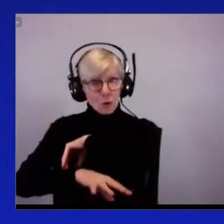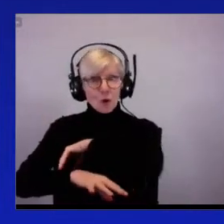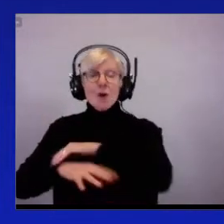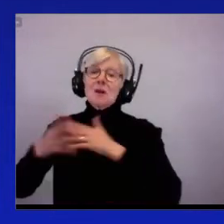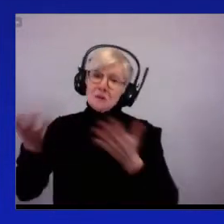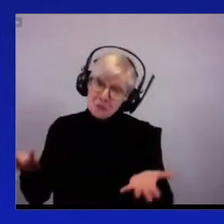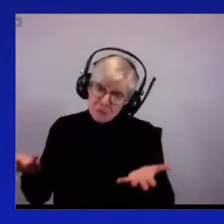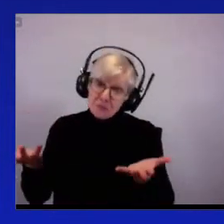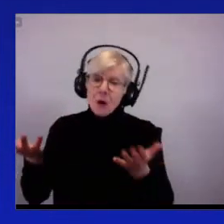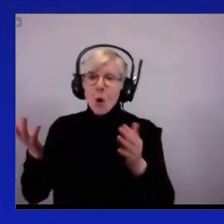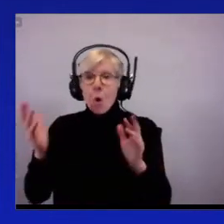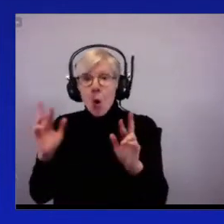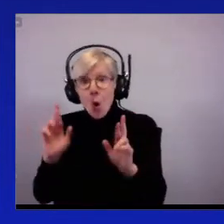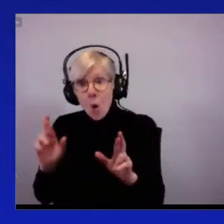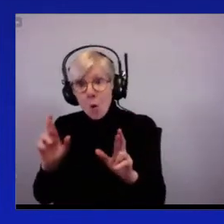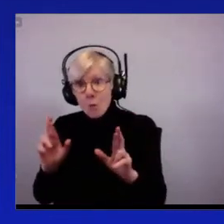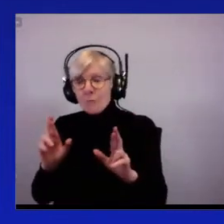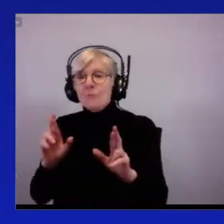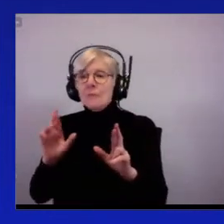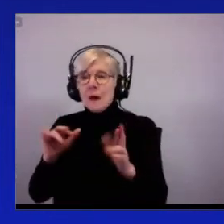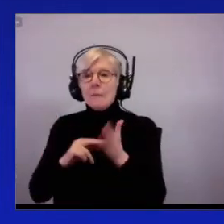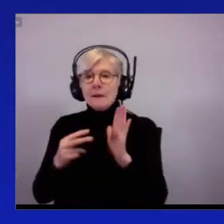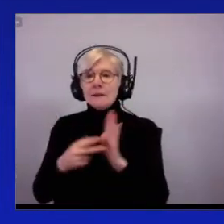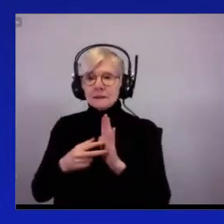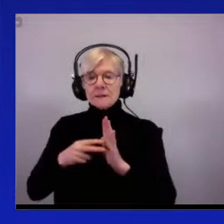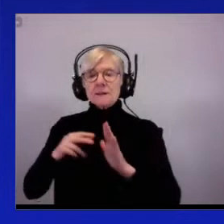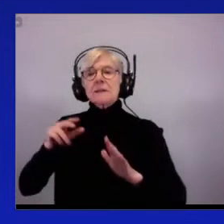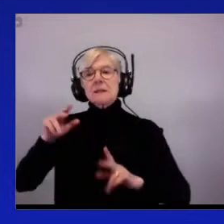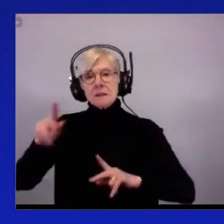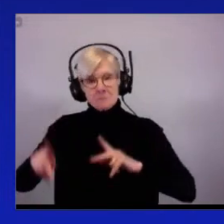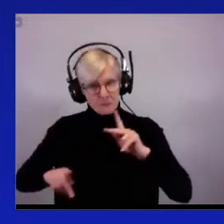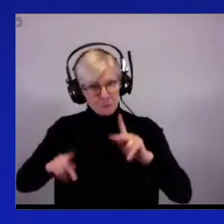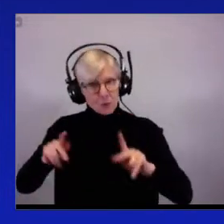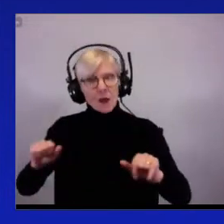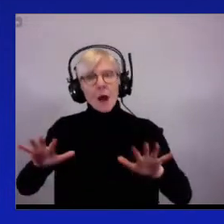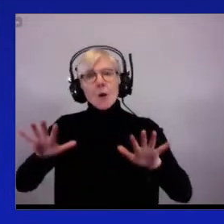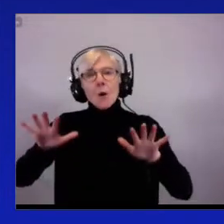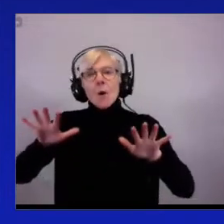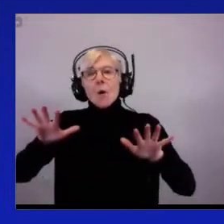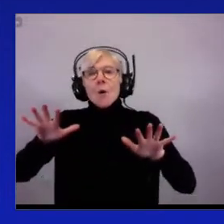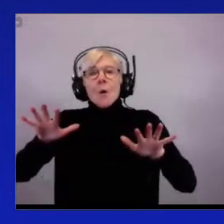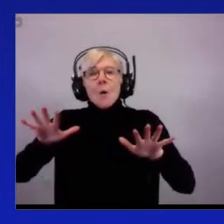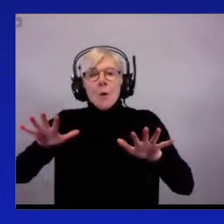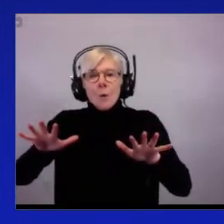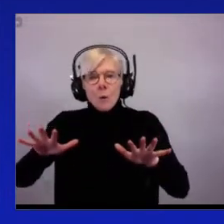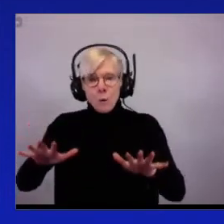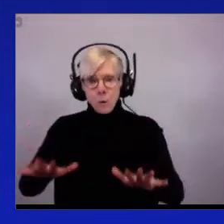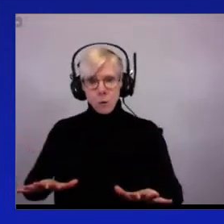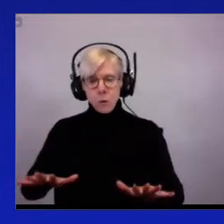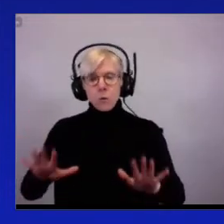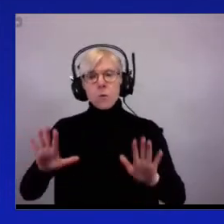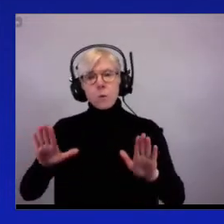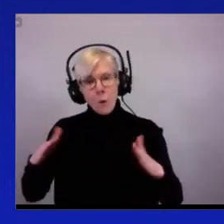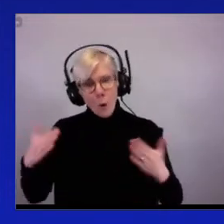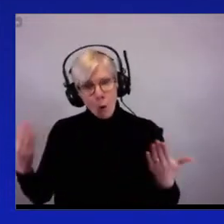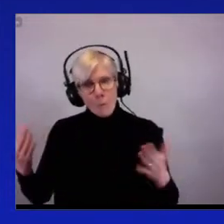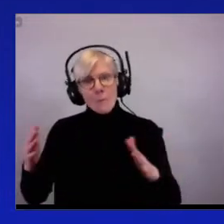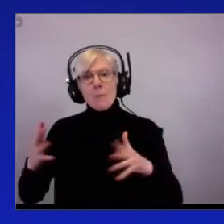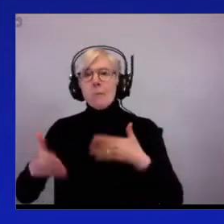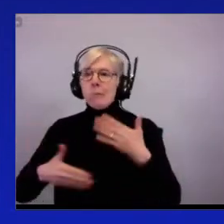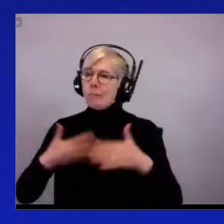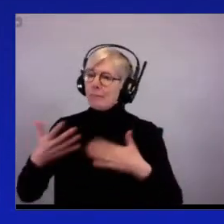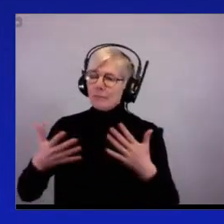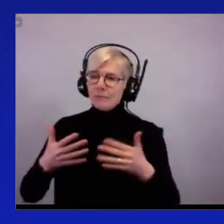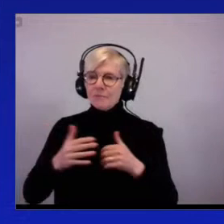that that will enable the population to be able to relax some of the things like having to